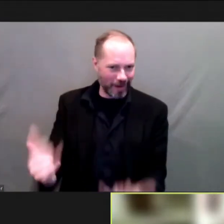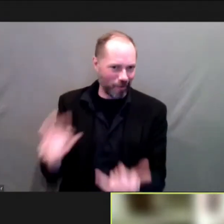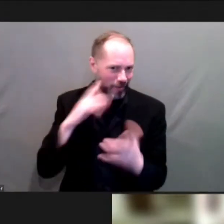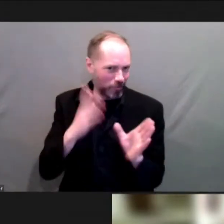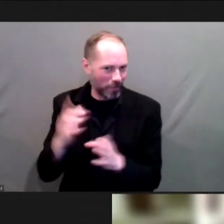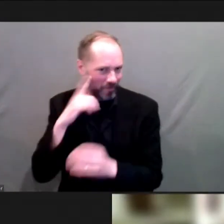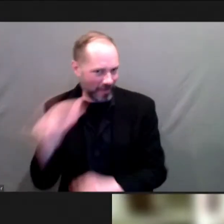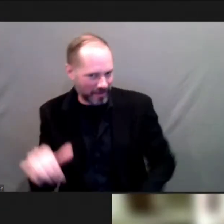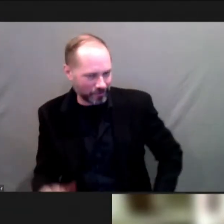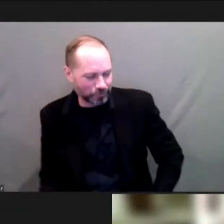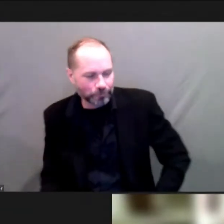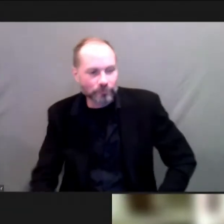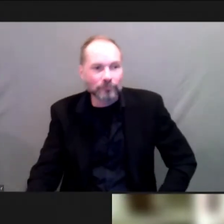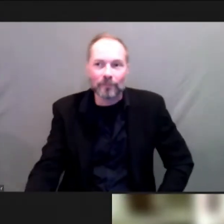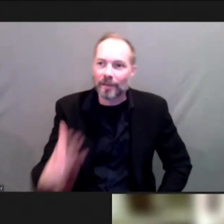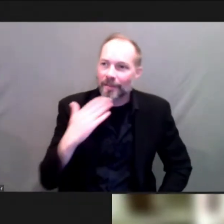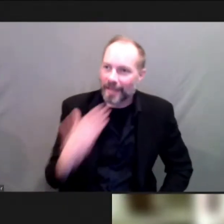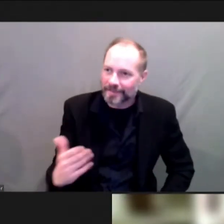Thanks.